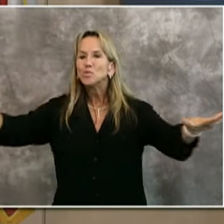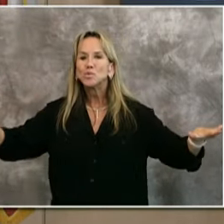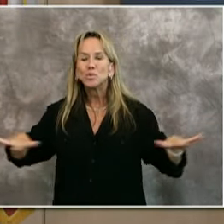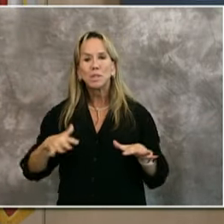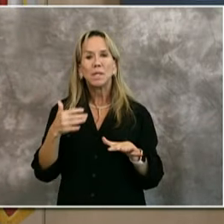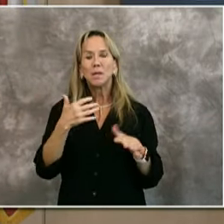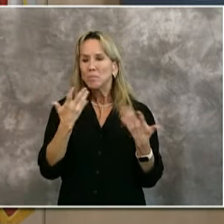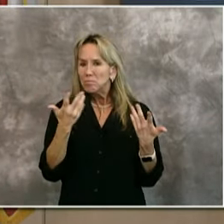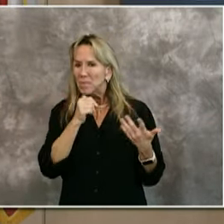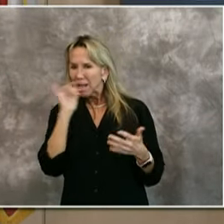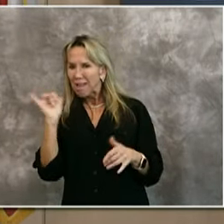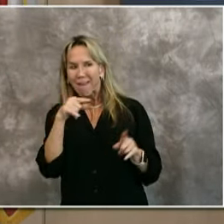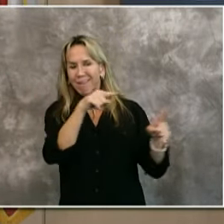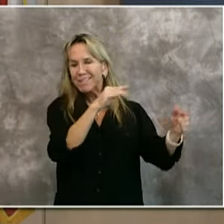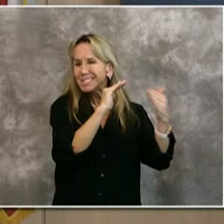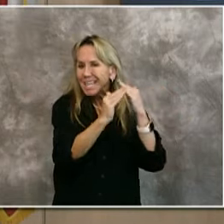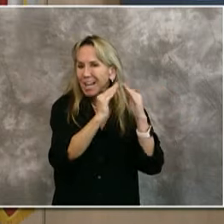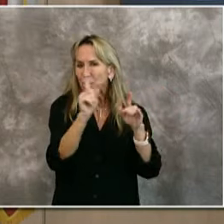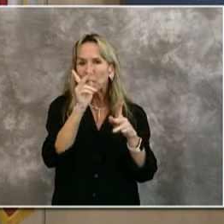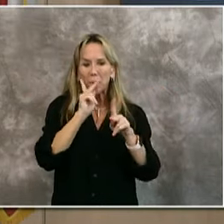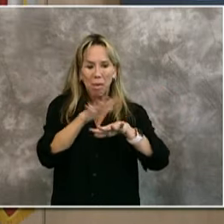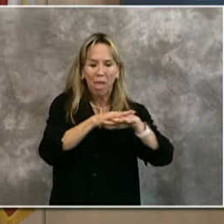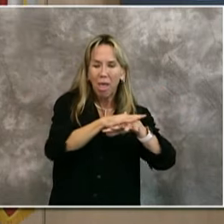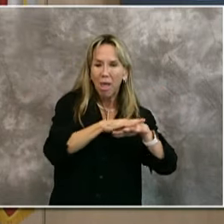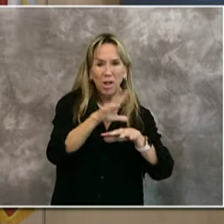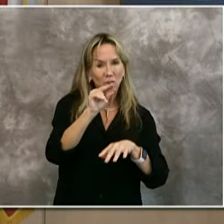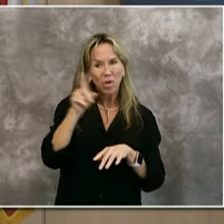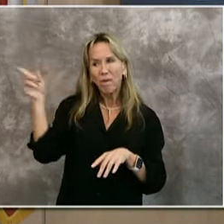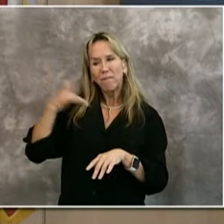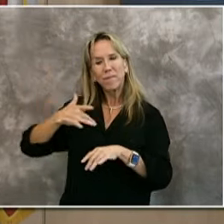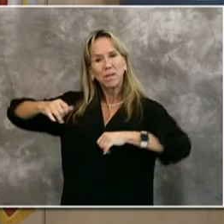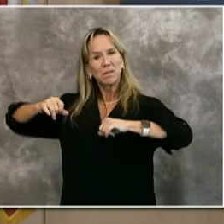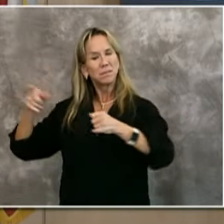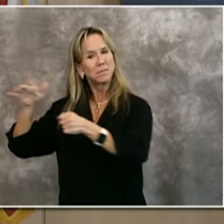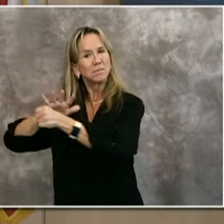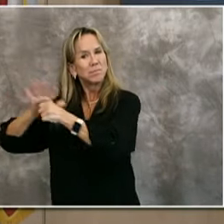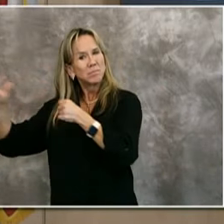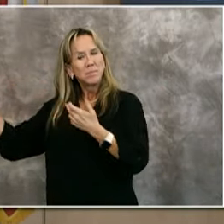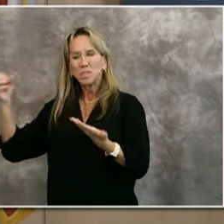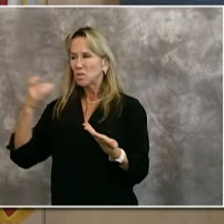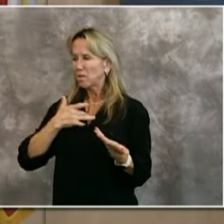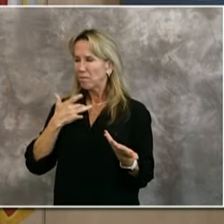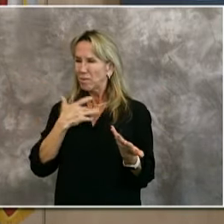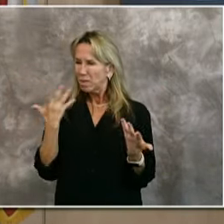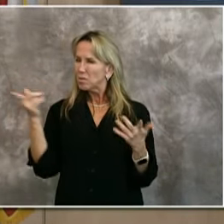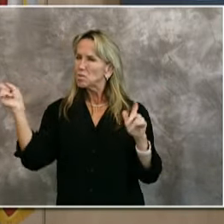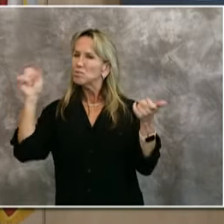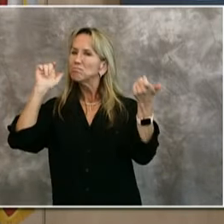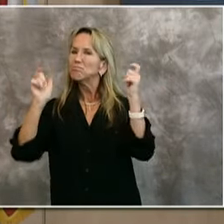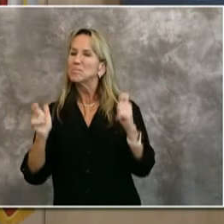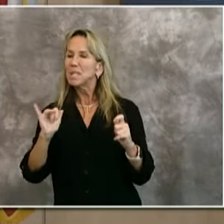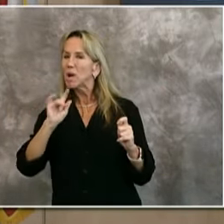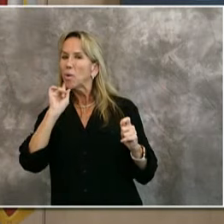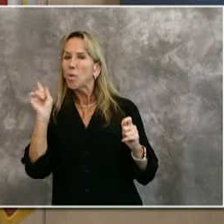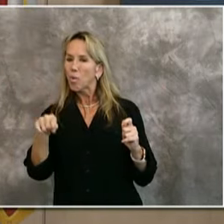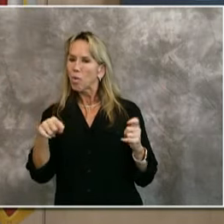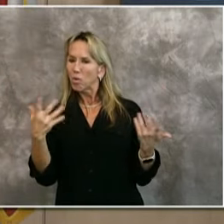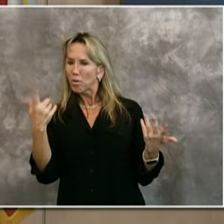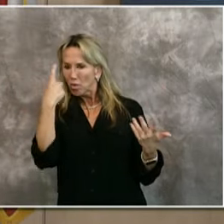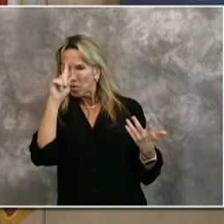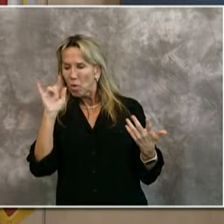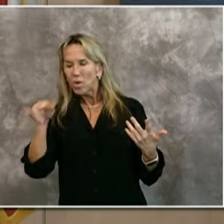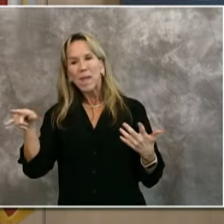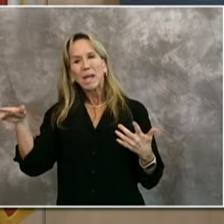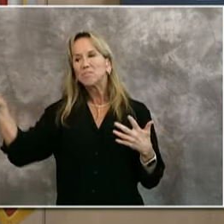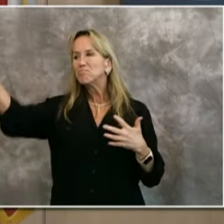the bars downtown or in the gas lamp to be lumped in. Is there any movement toward amending the order for the